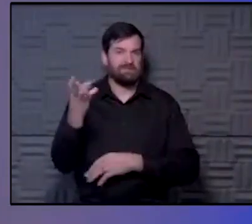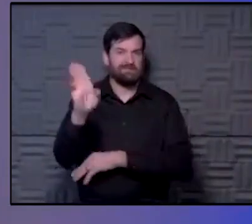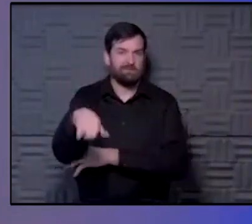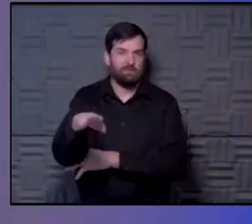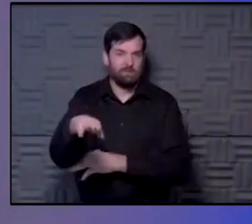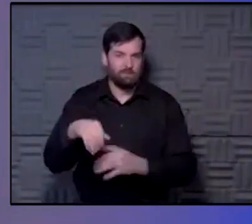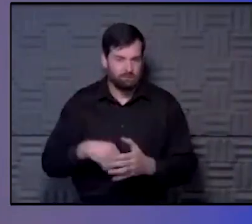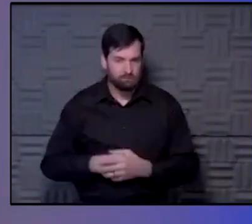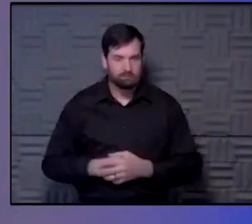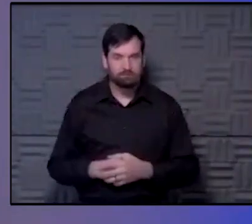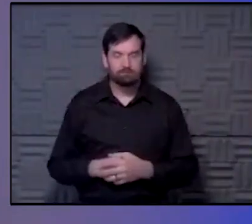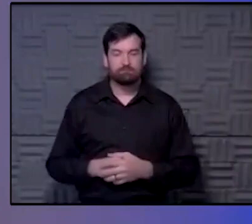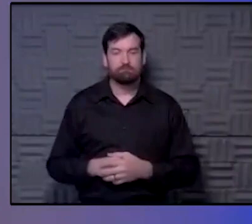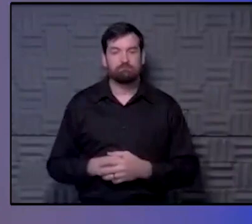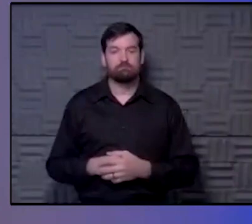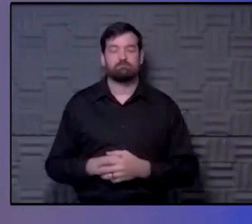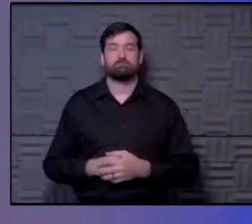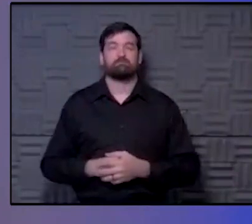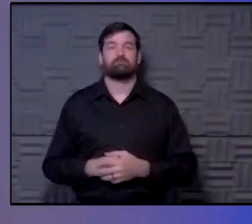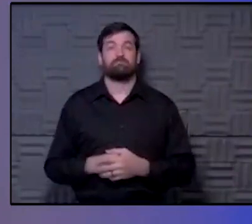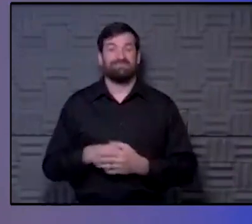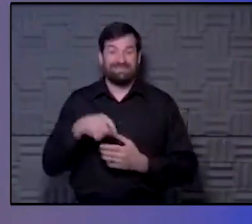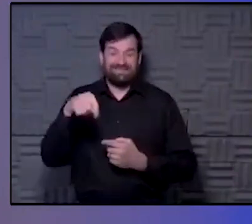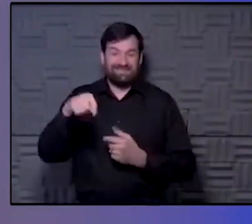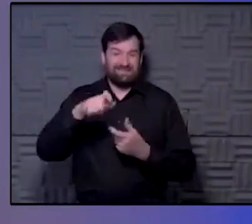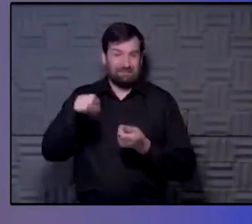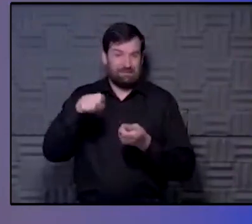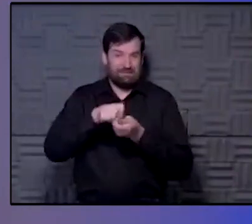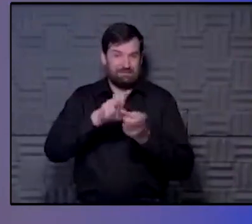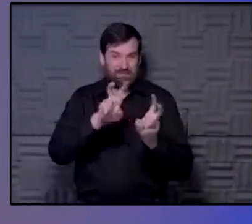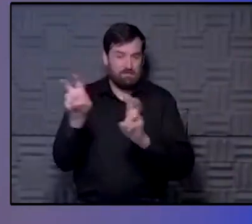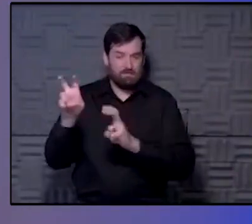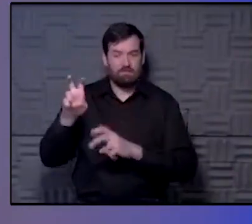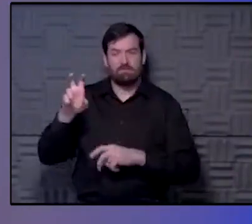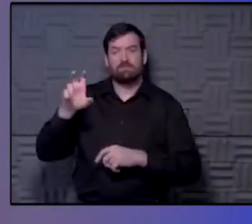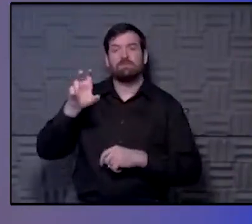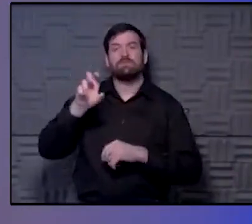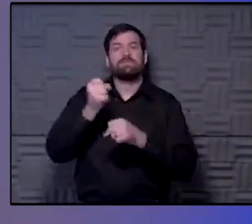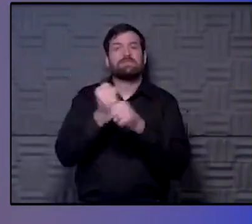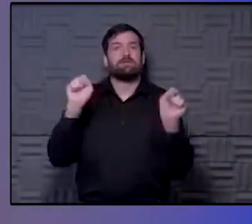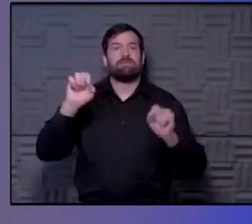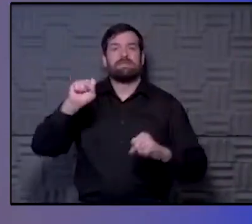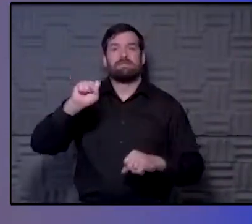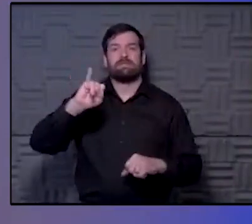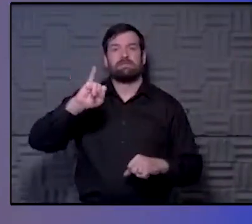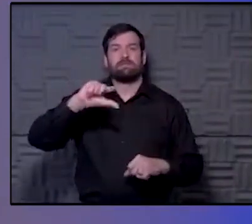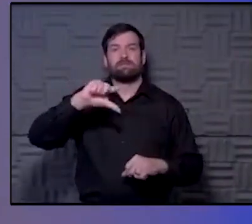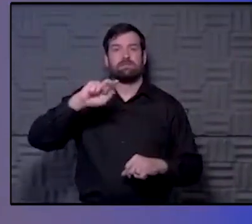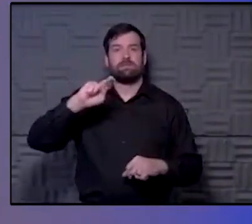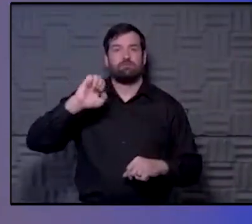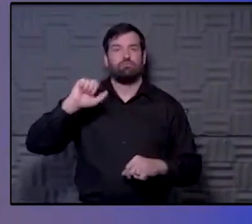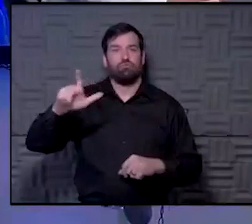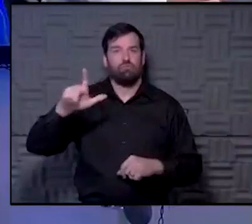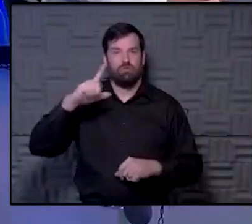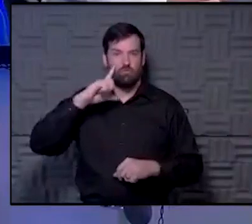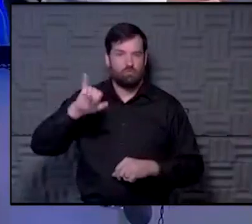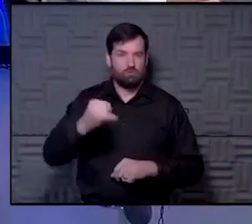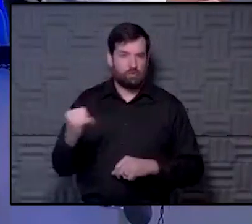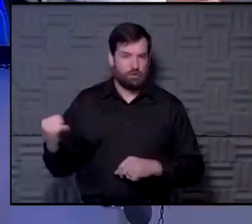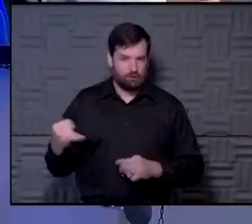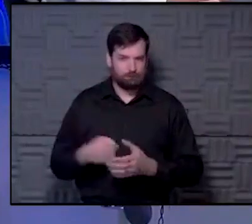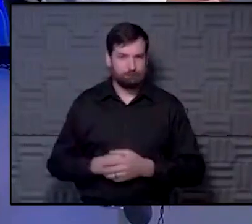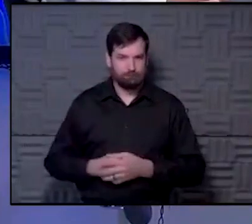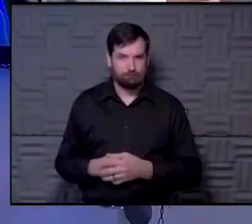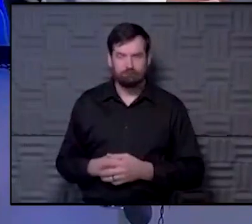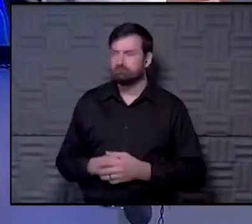afternoon meeting for this specific topic about the safety signal with the J&J vaccine or Janssen vaccine.